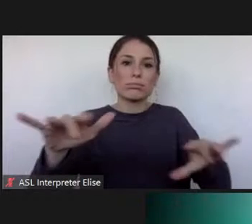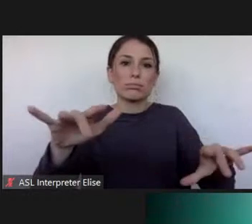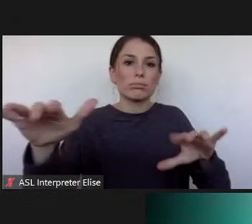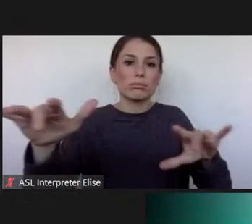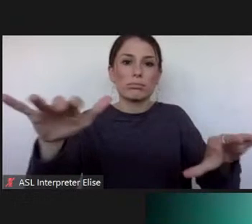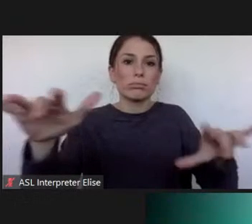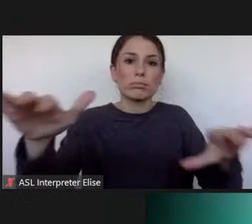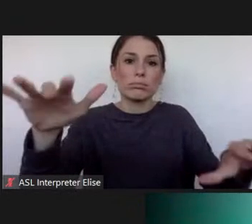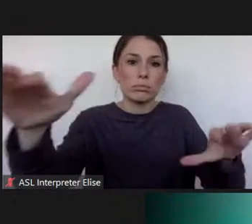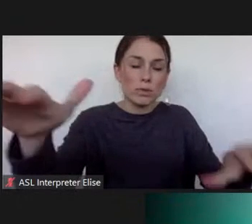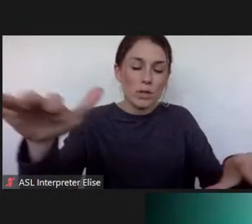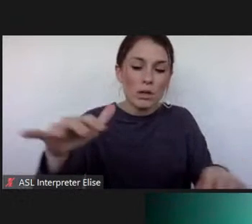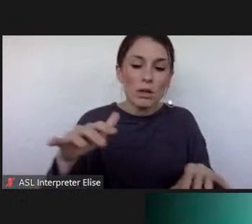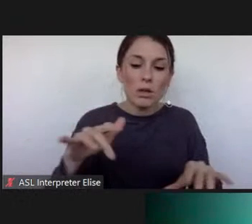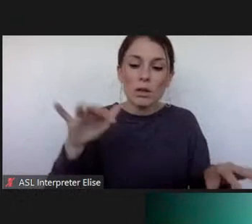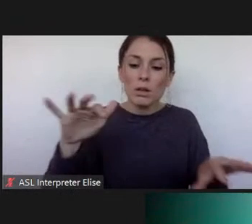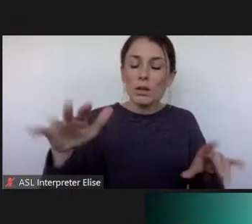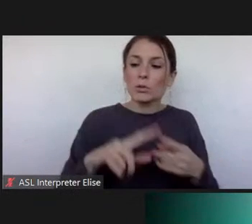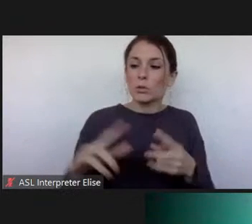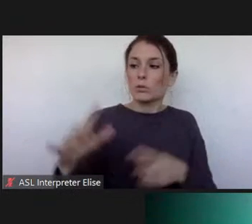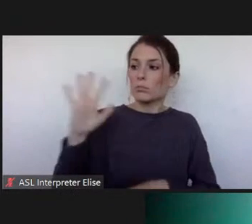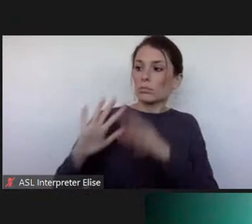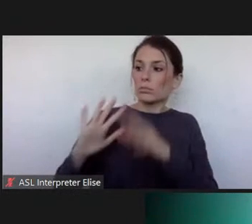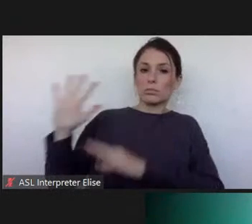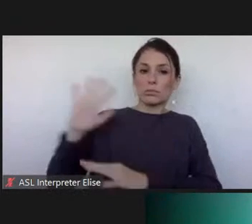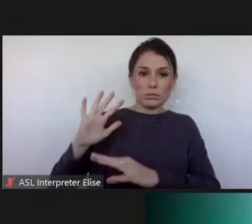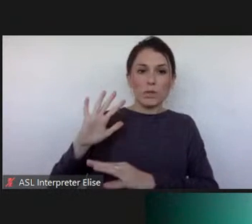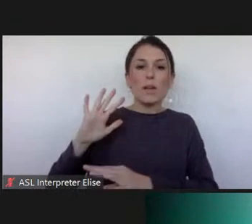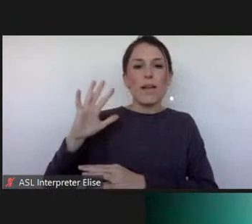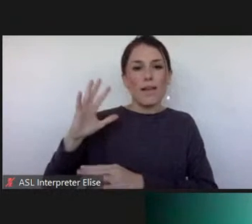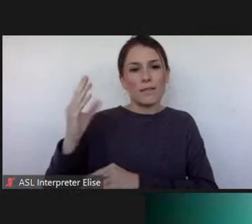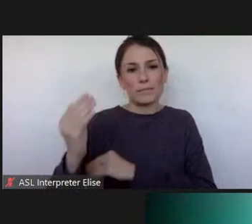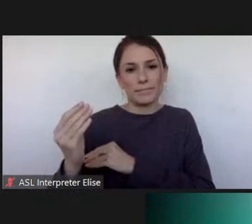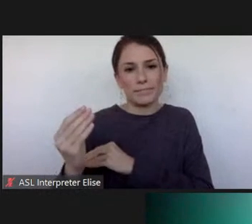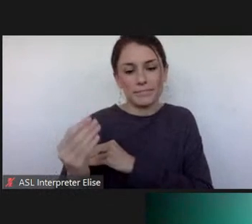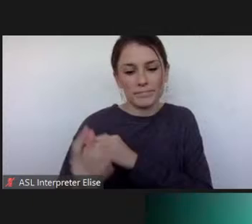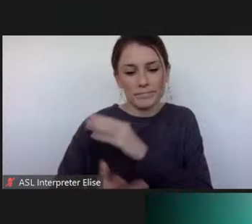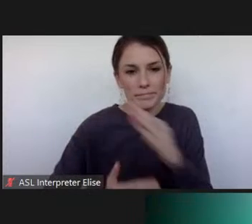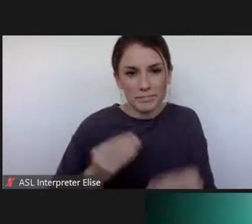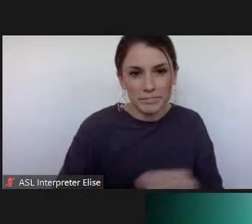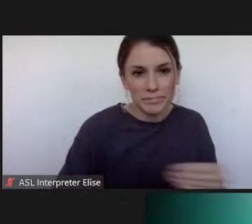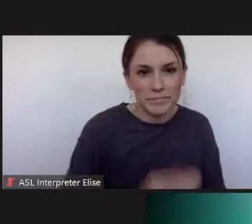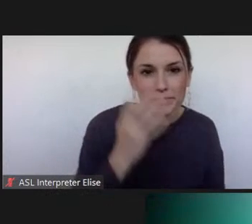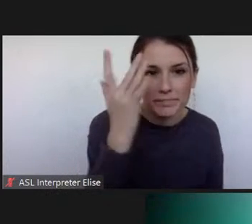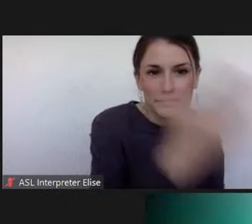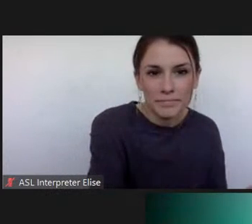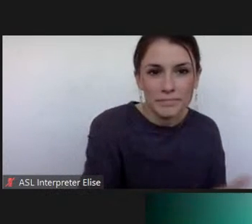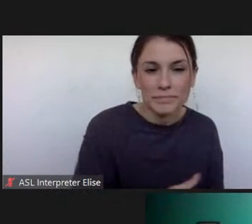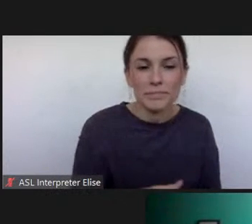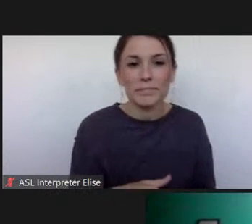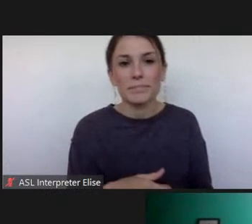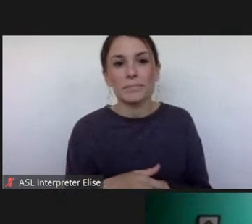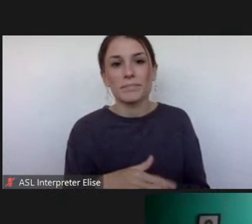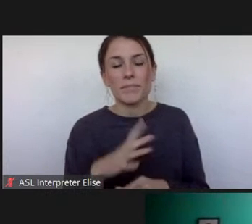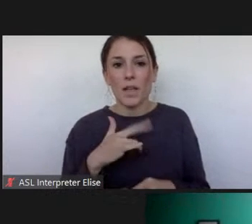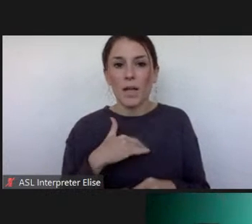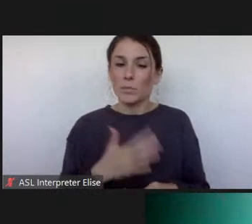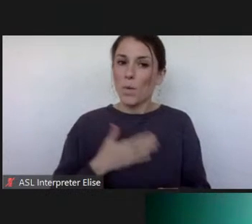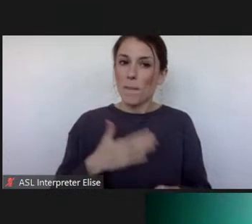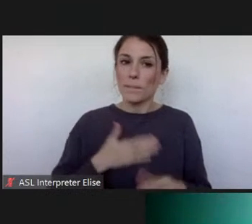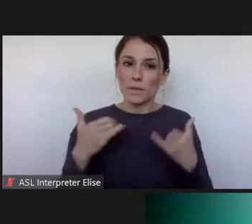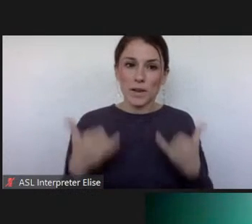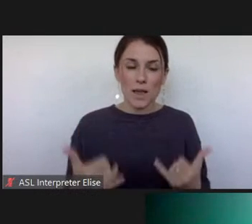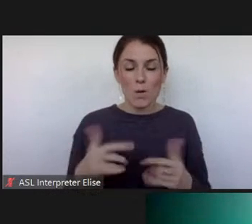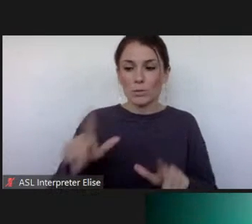or those before us and those yet to come. I'm so pleased now to ask